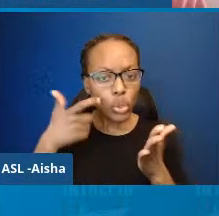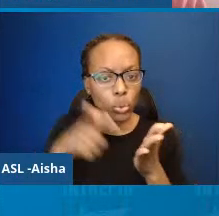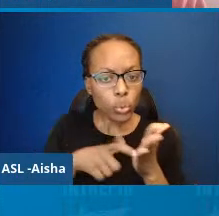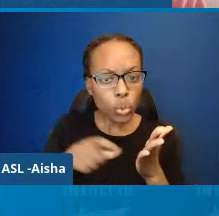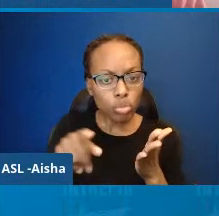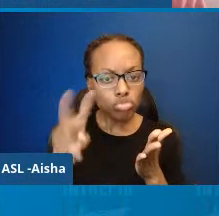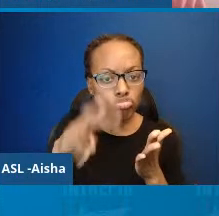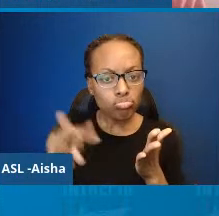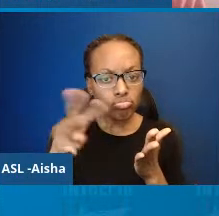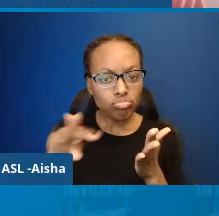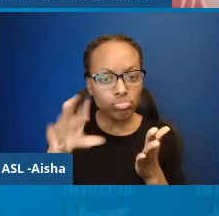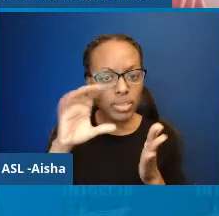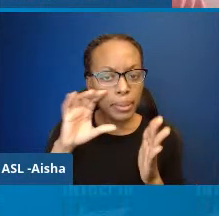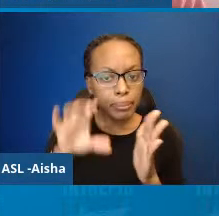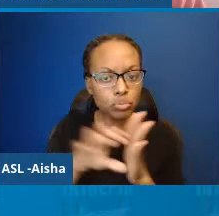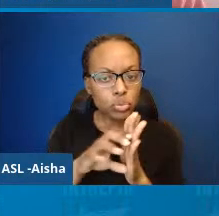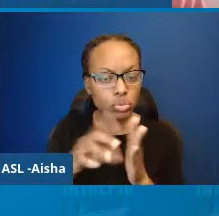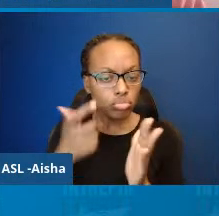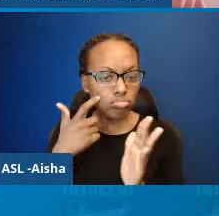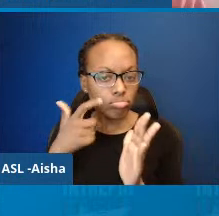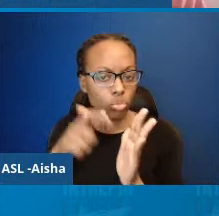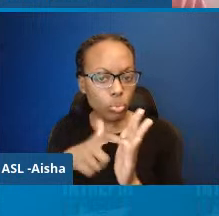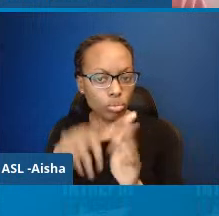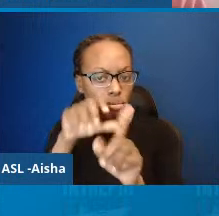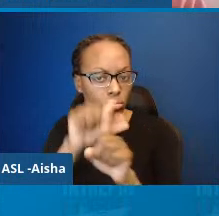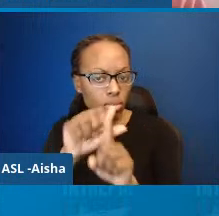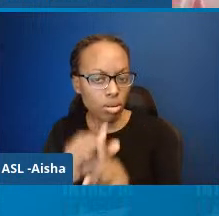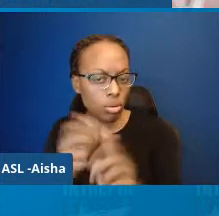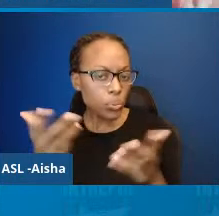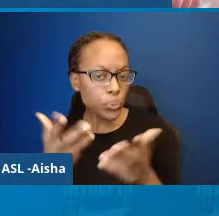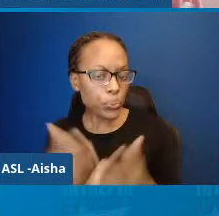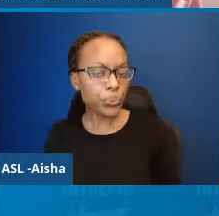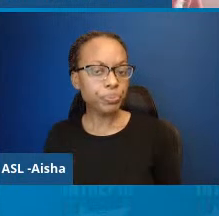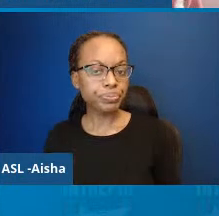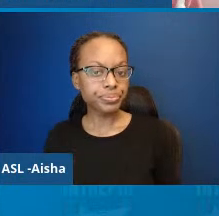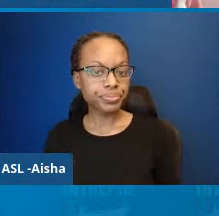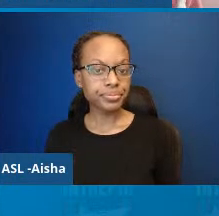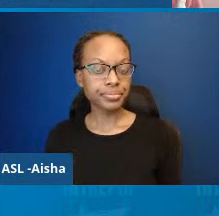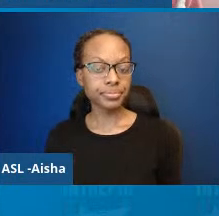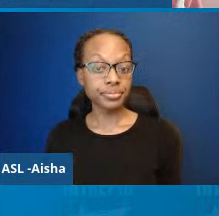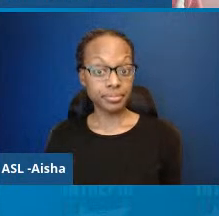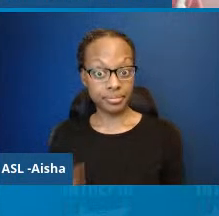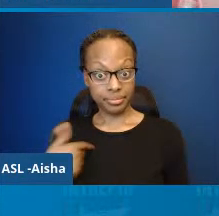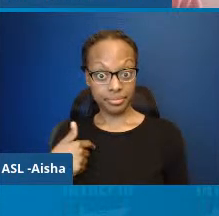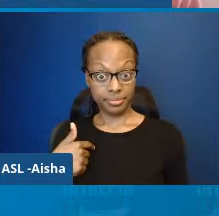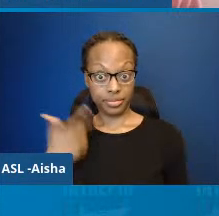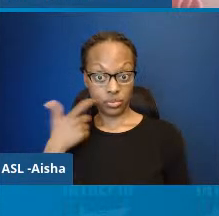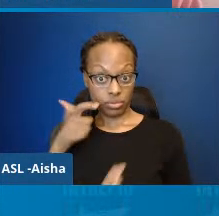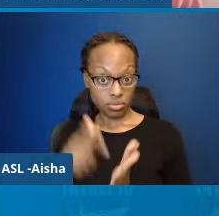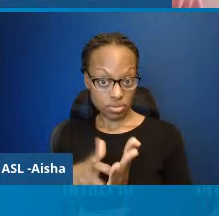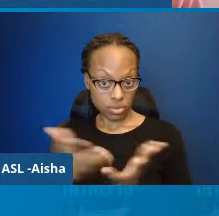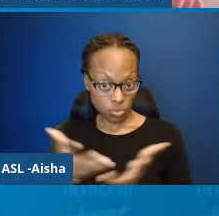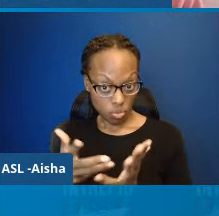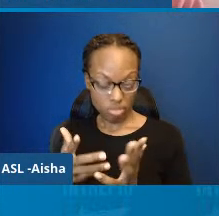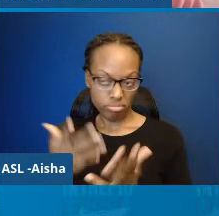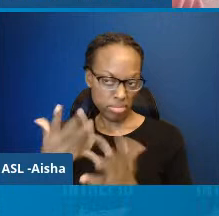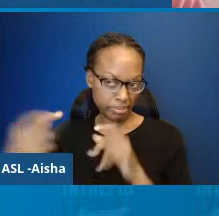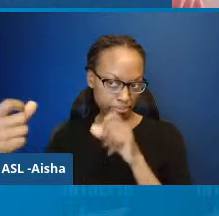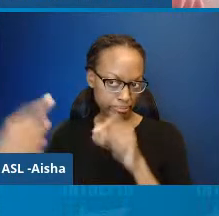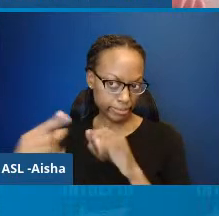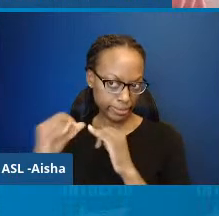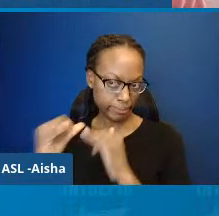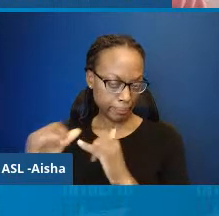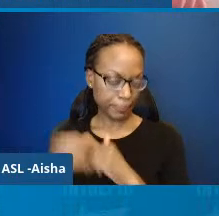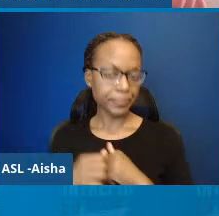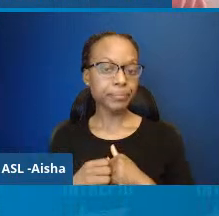this image here. And I will call out some things that I'm noticing, and maybe they'll be the same things you